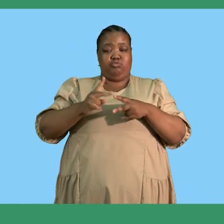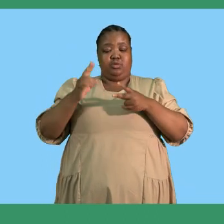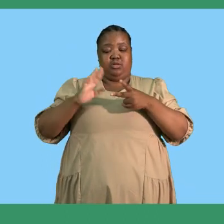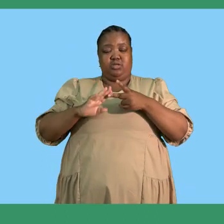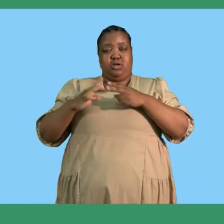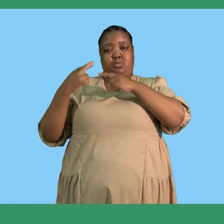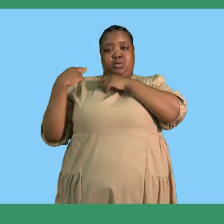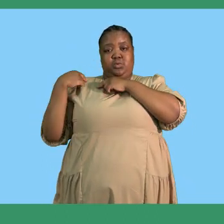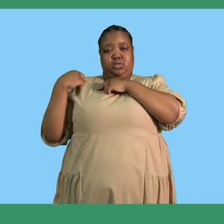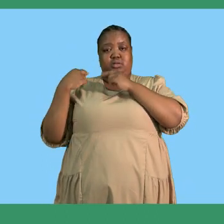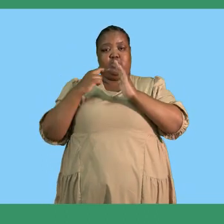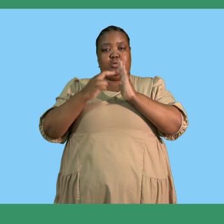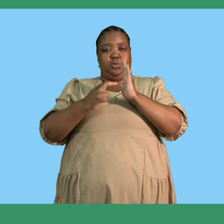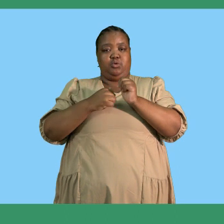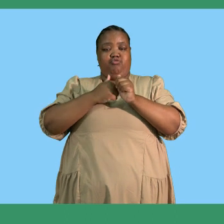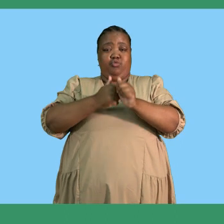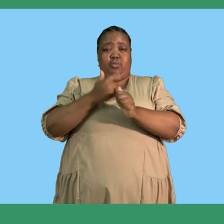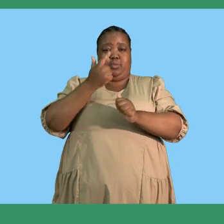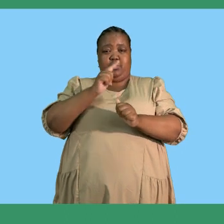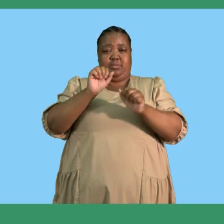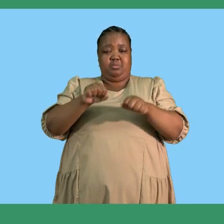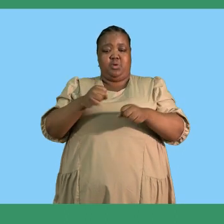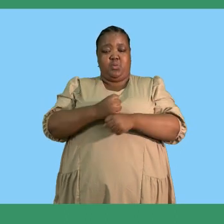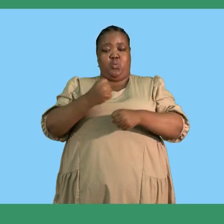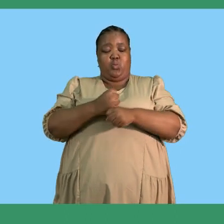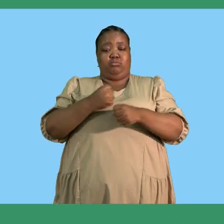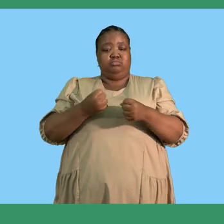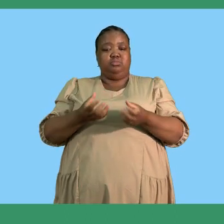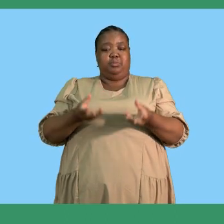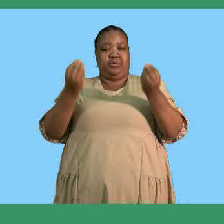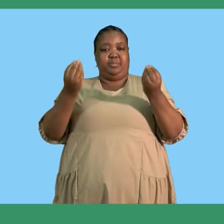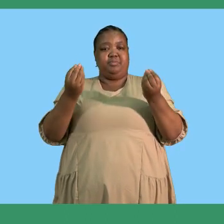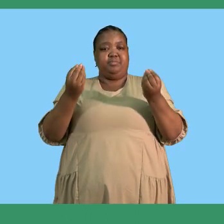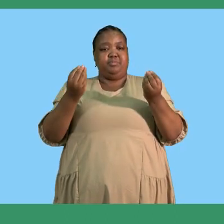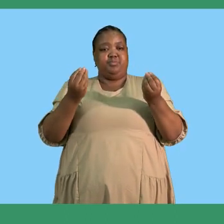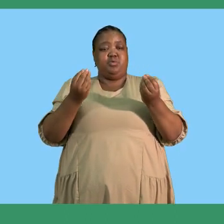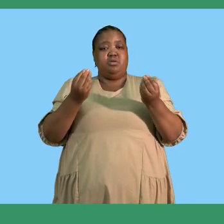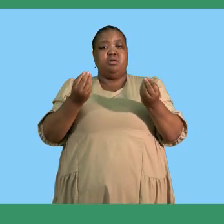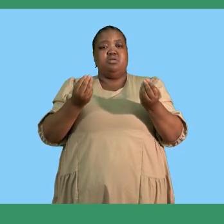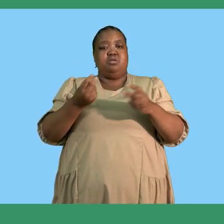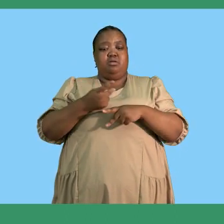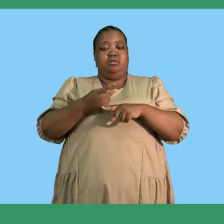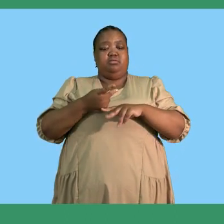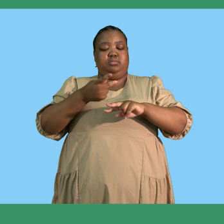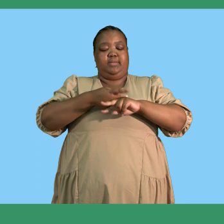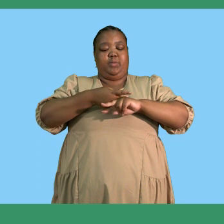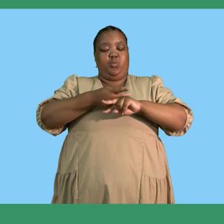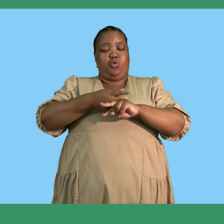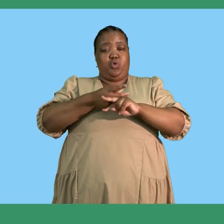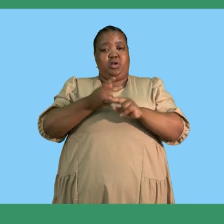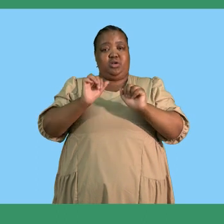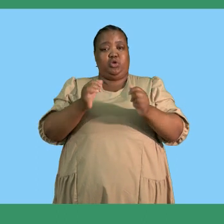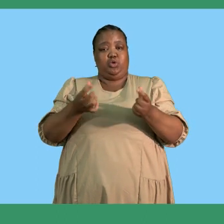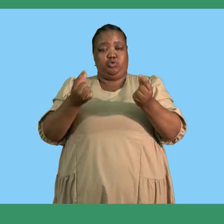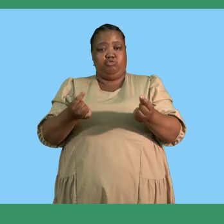you are being professional, responsible, and ethical, all the goods produced should be produced according to